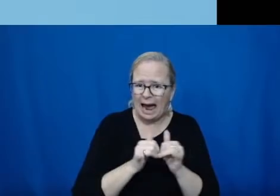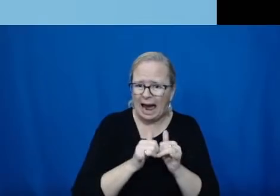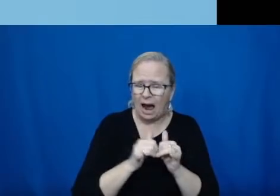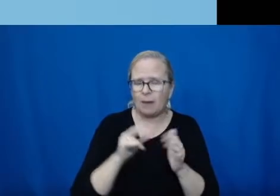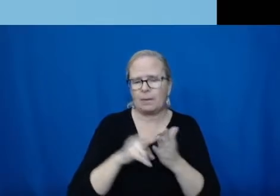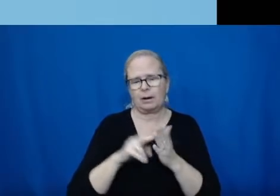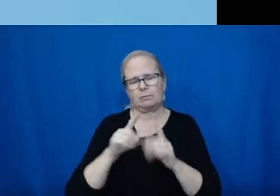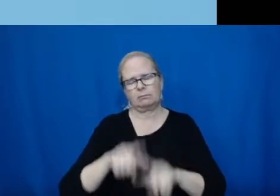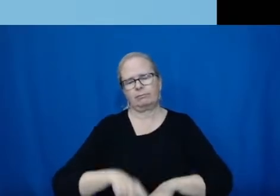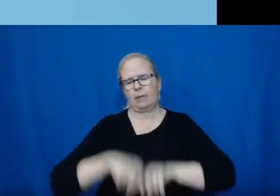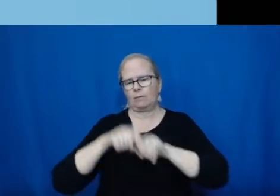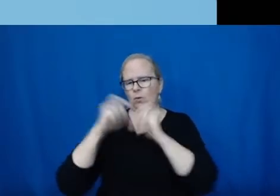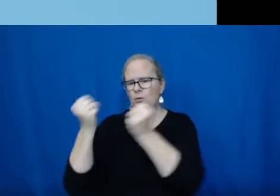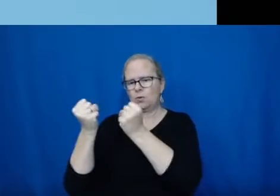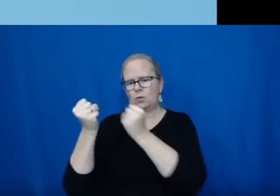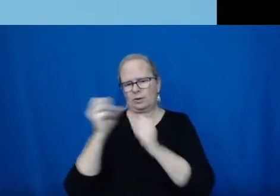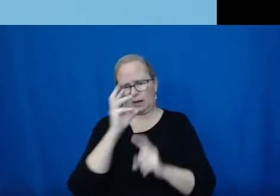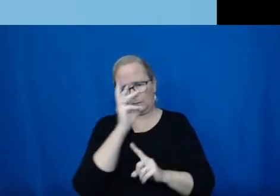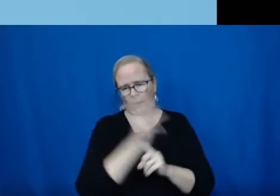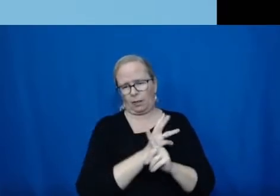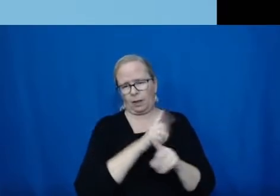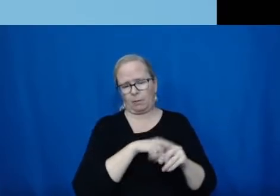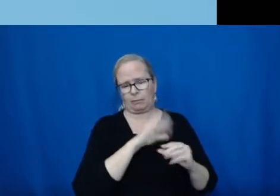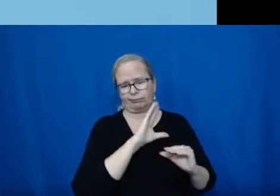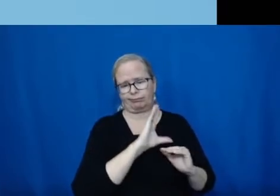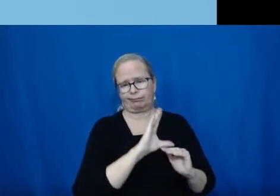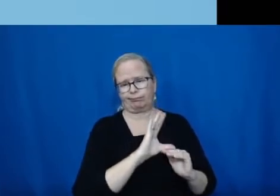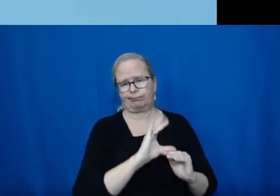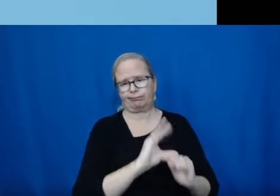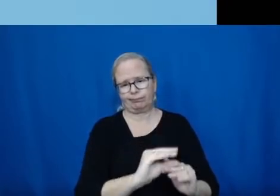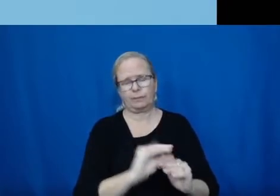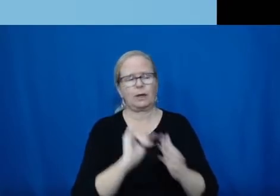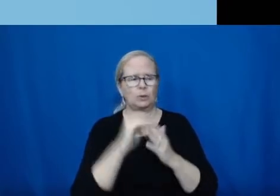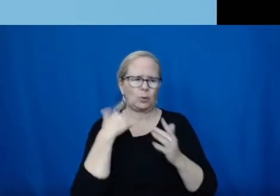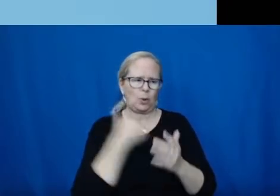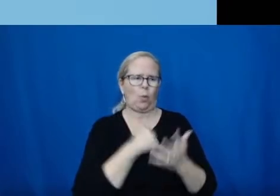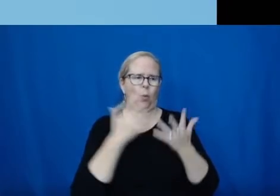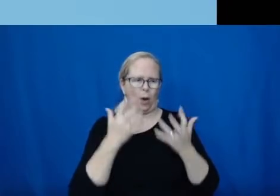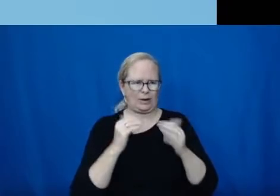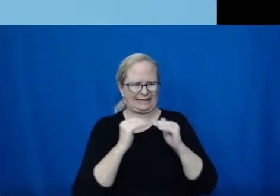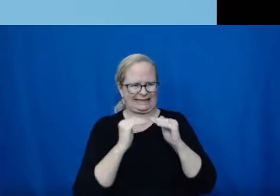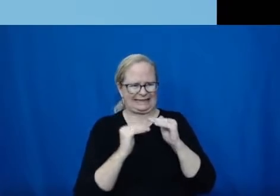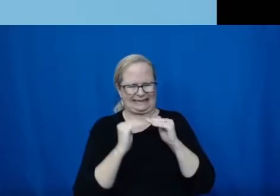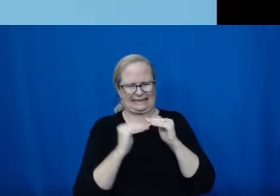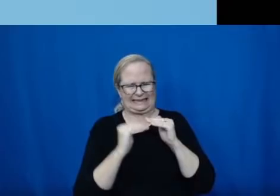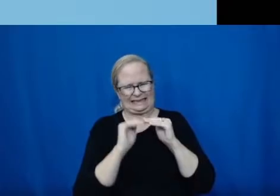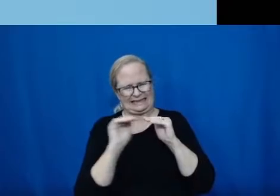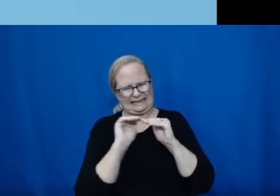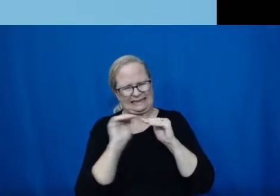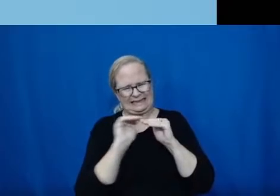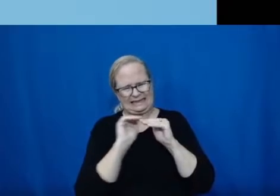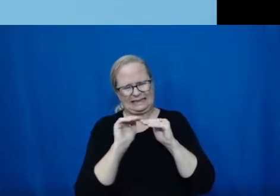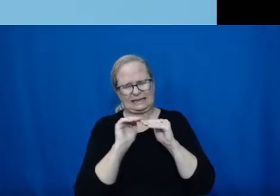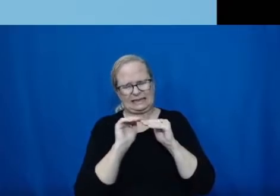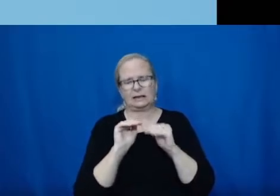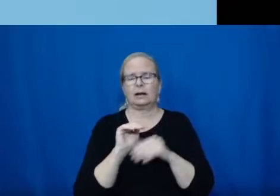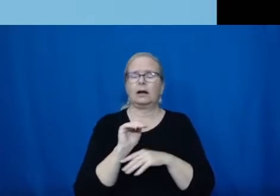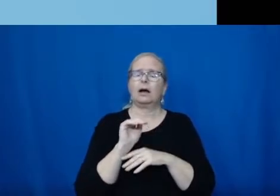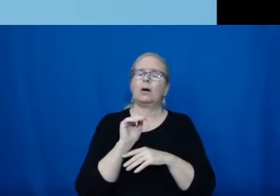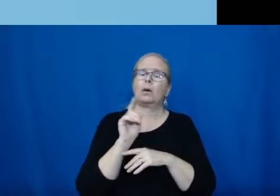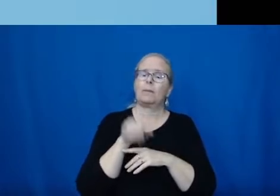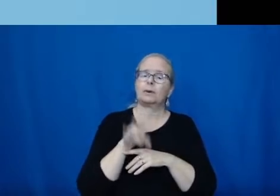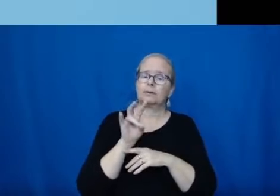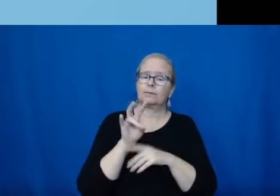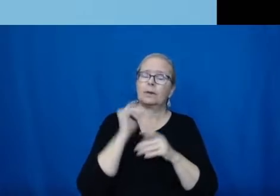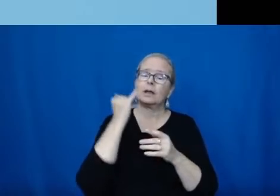0.7, we can stamp out outbreaks starting from 100 cases in 2 months, and in less than 1 month if we have